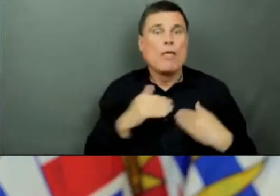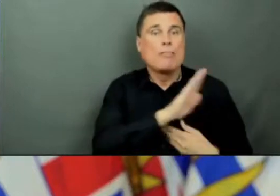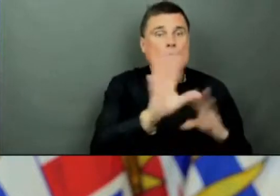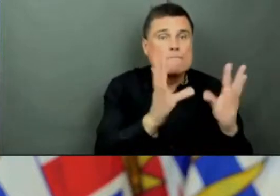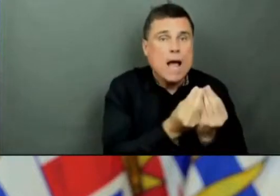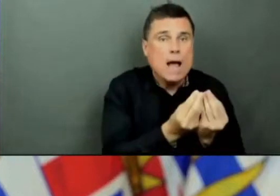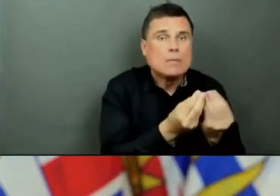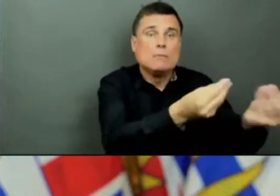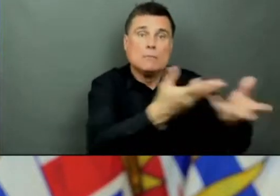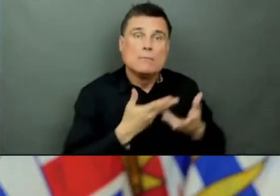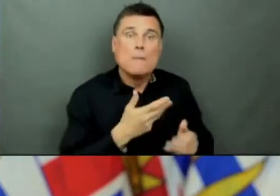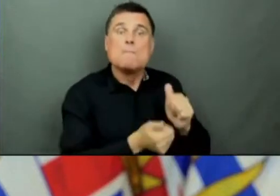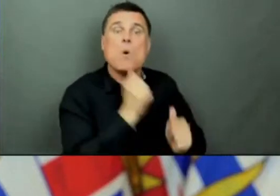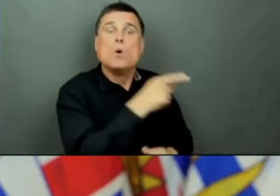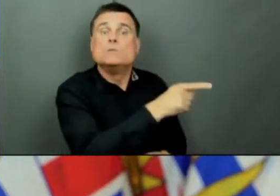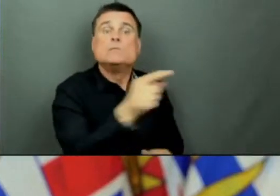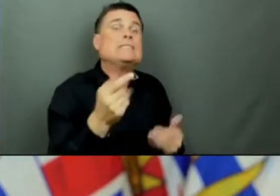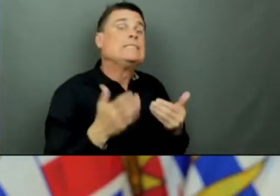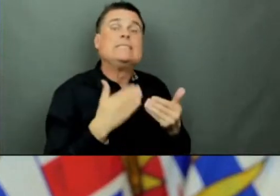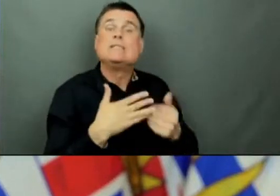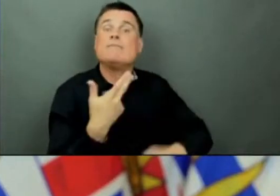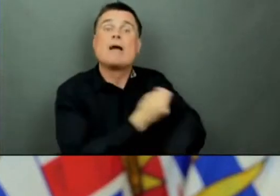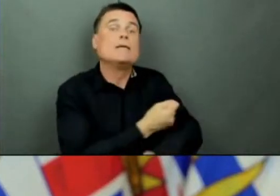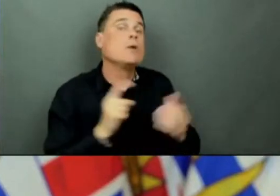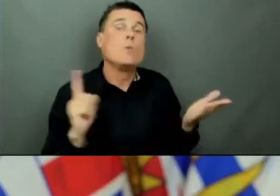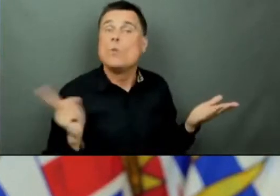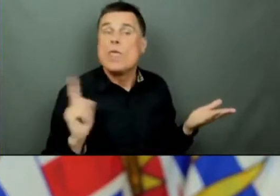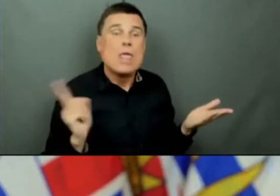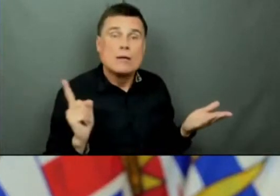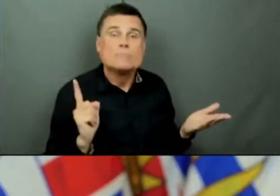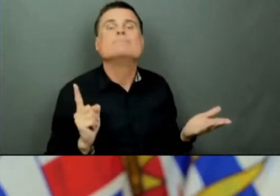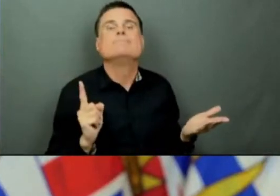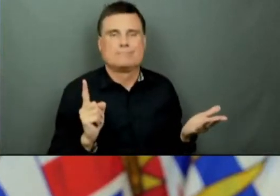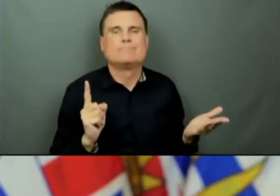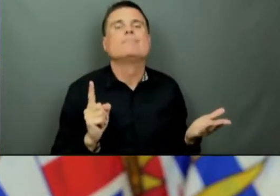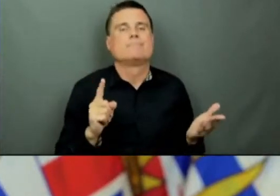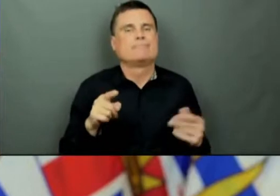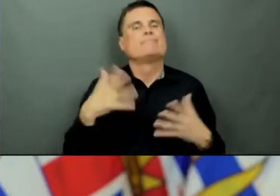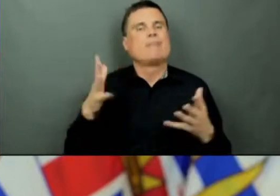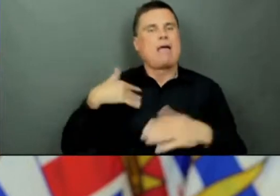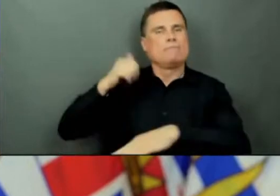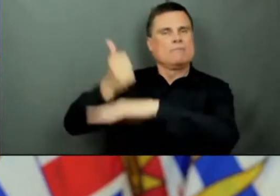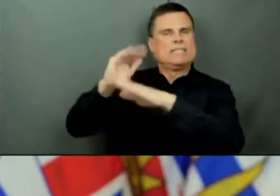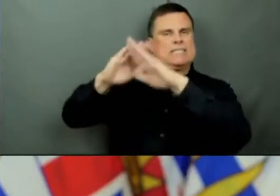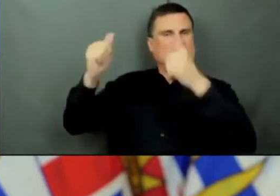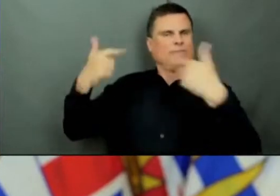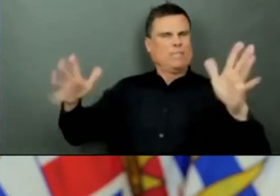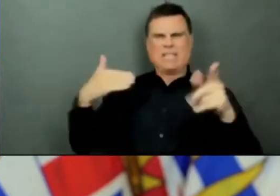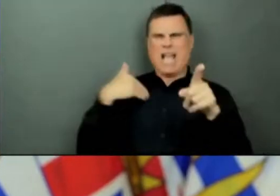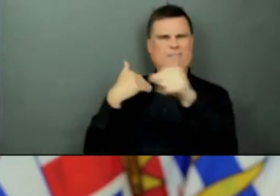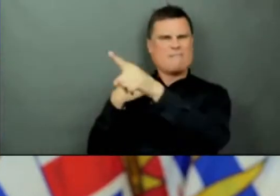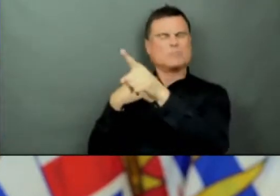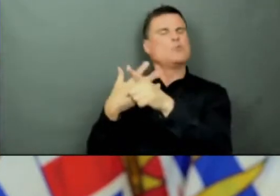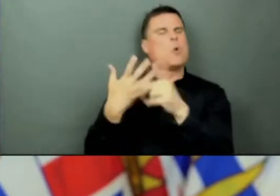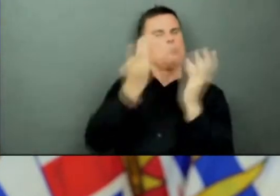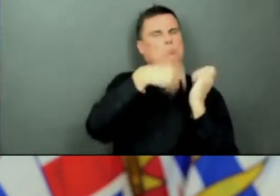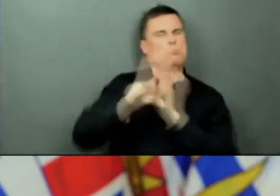and for families to go together is to do it through our clinics that we have established around the province. We will,